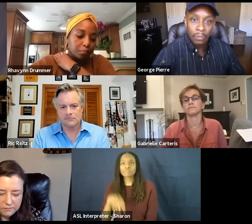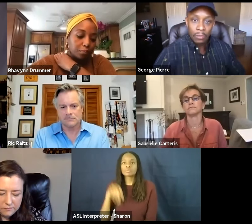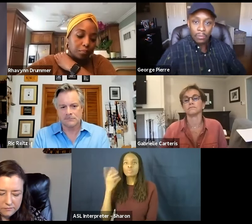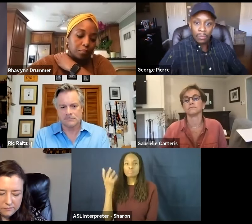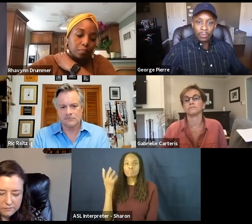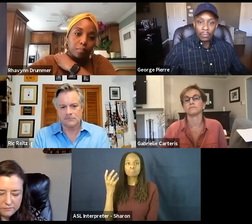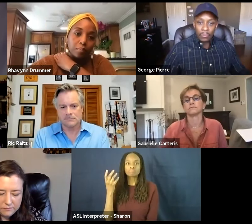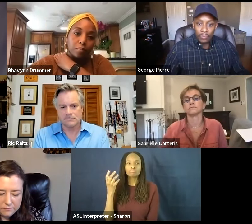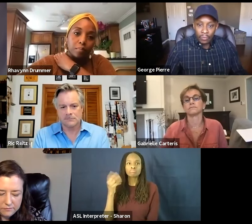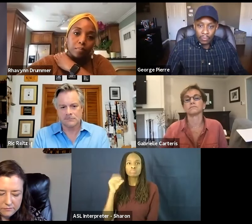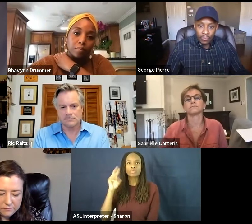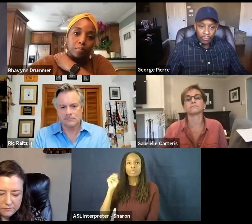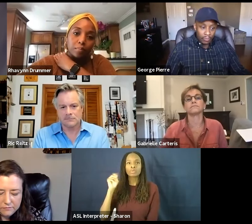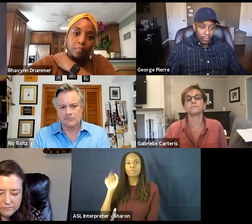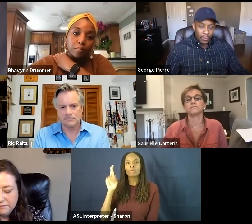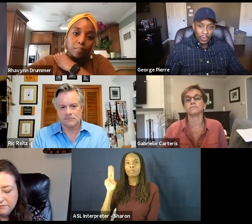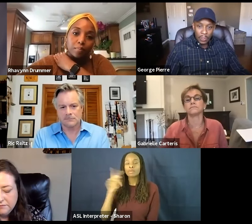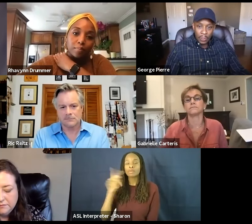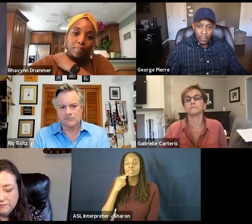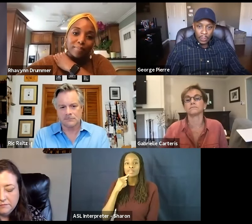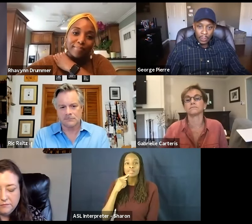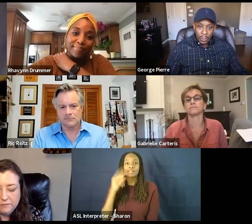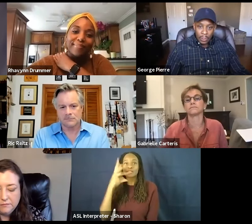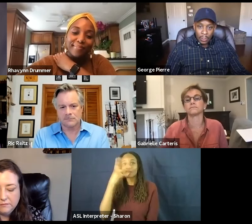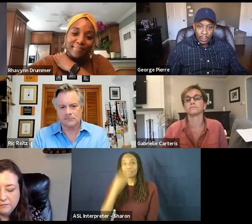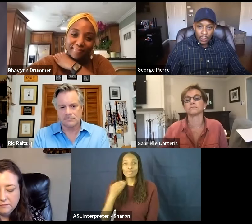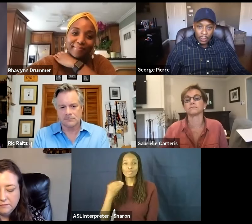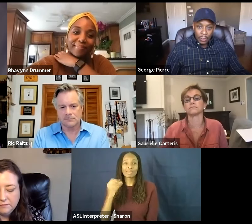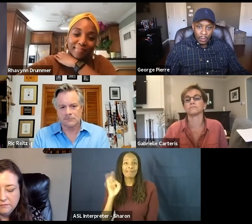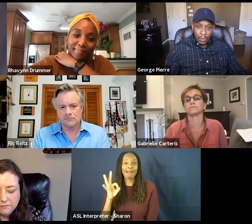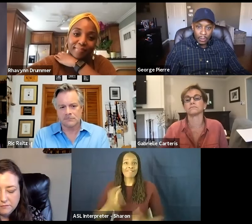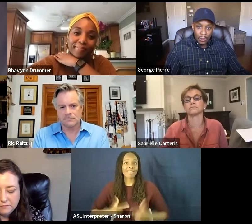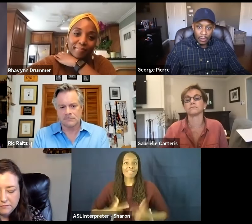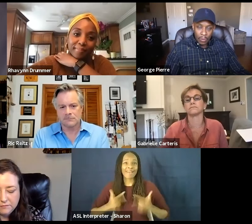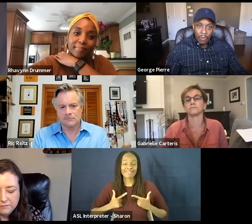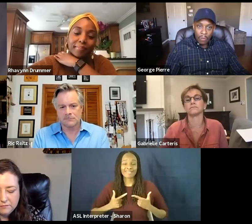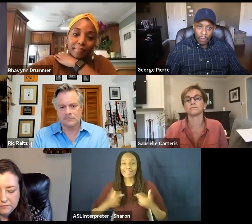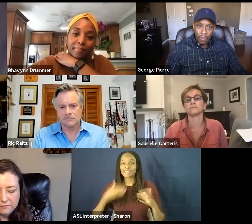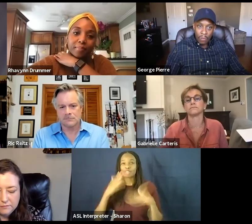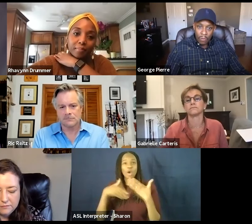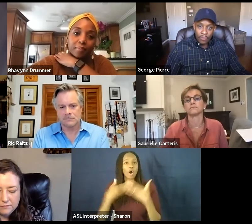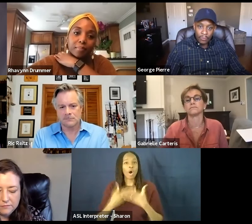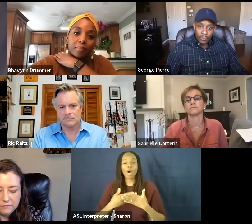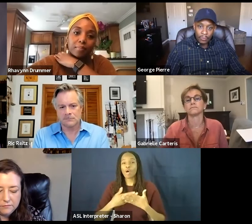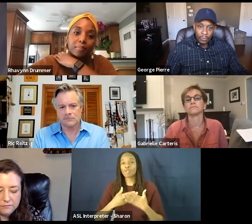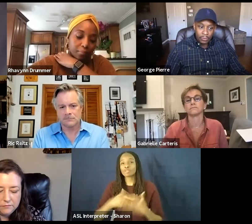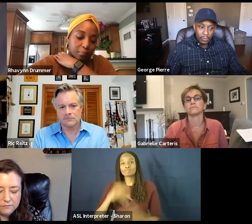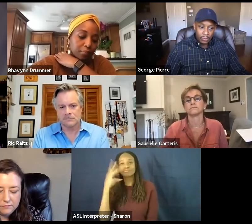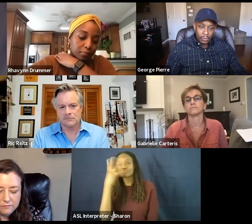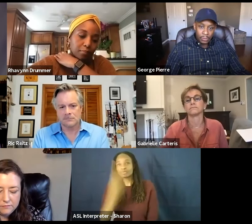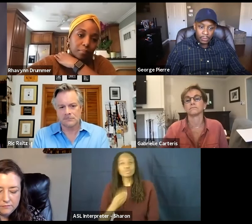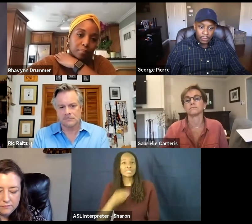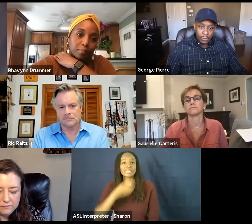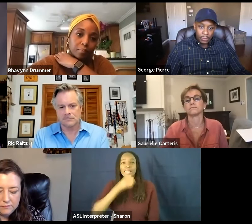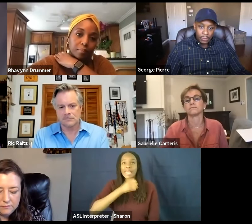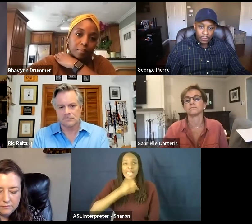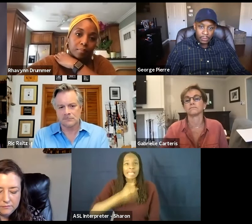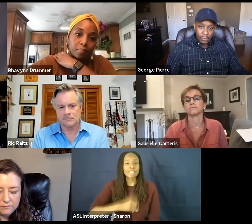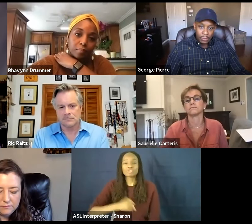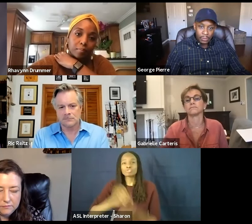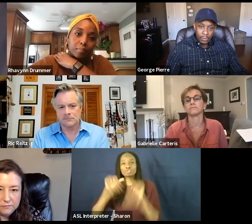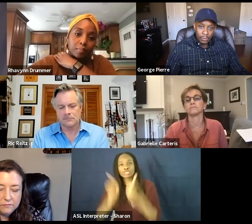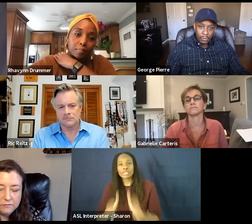of life is that it's all ages and all shapes and sizes and every nationality. And that will